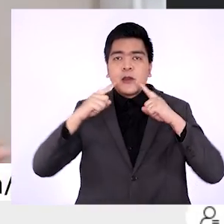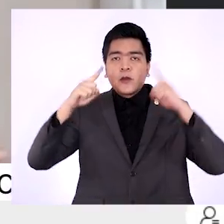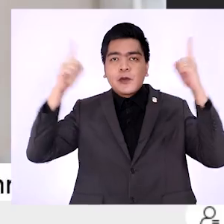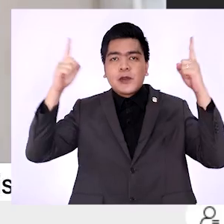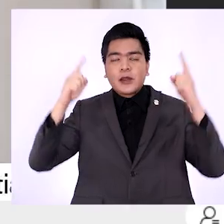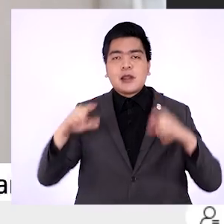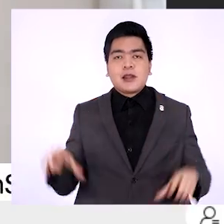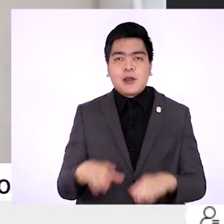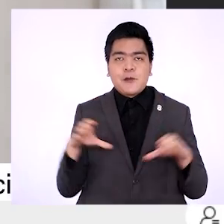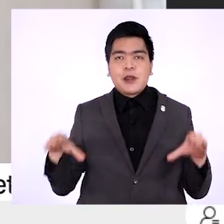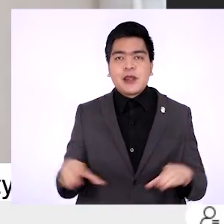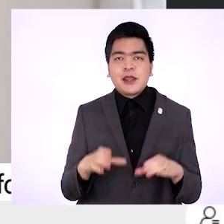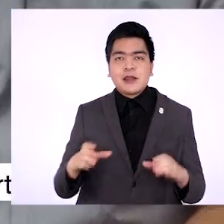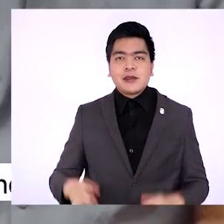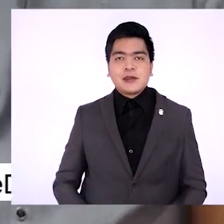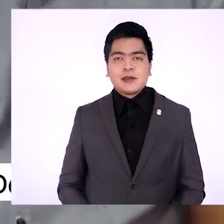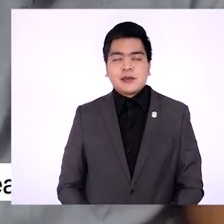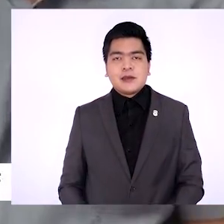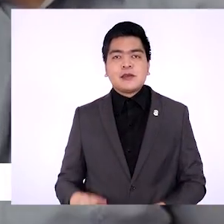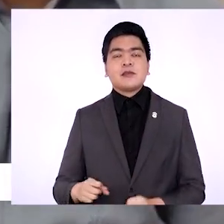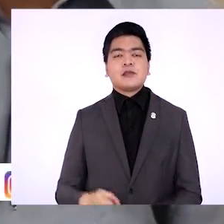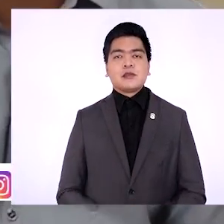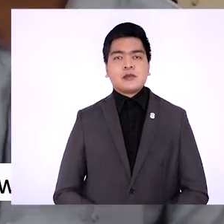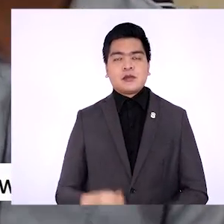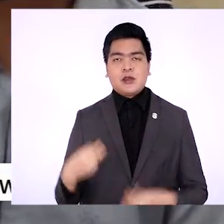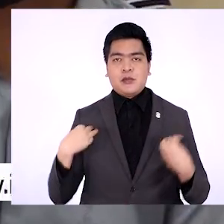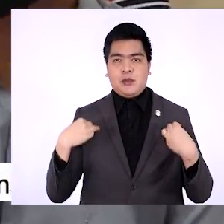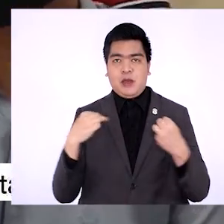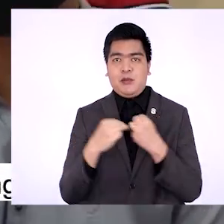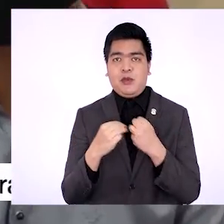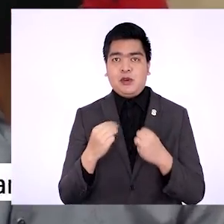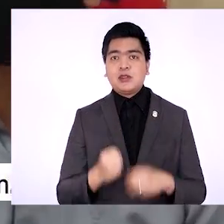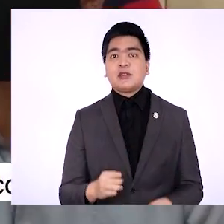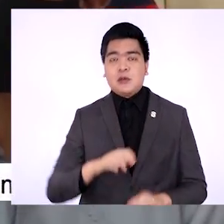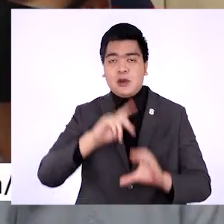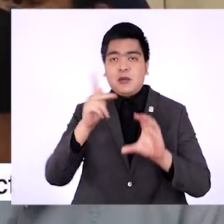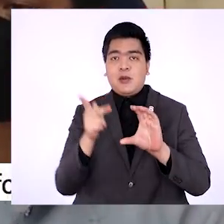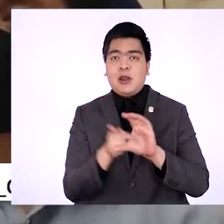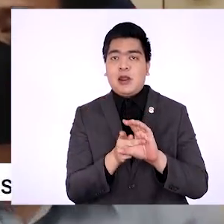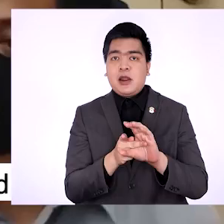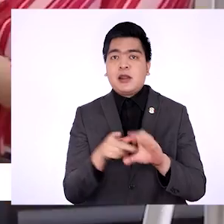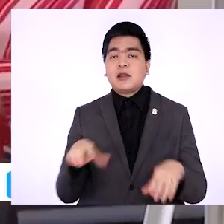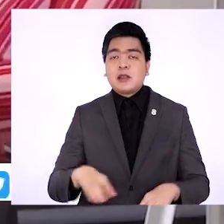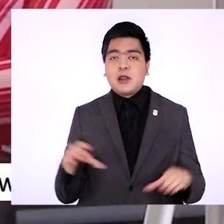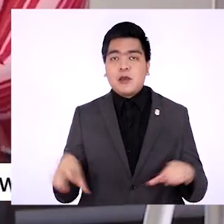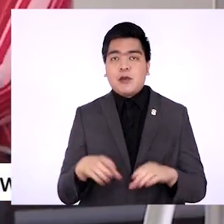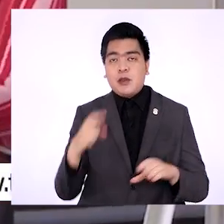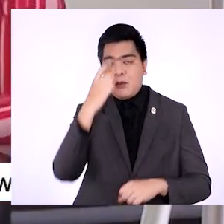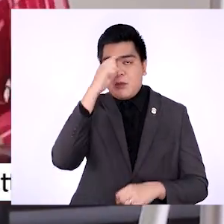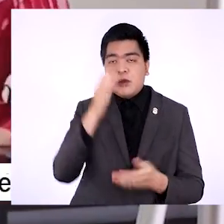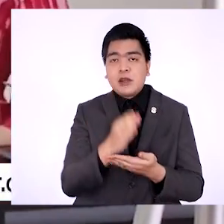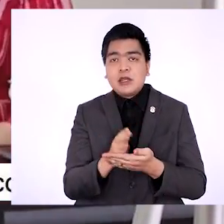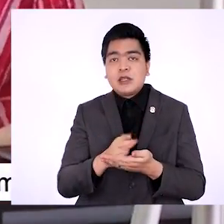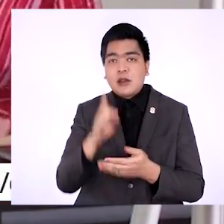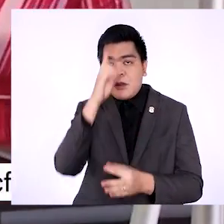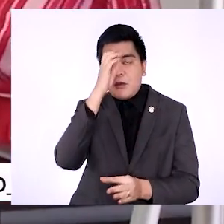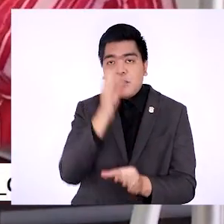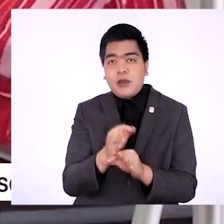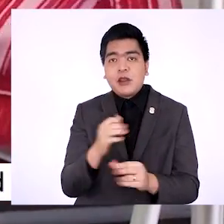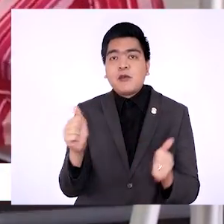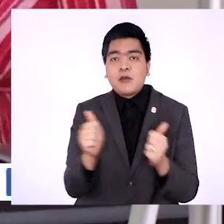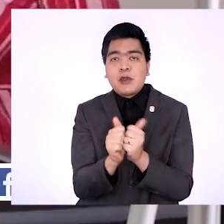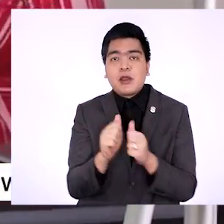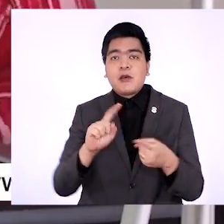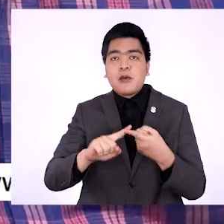our activity. Church members took this opportunity to share their faith and excitement with their loved ones and